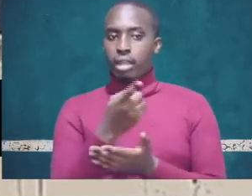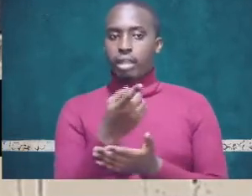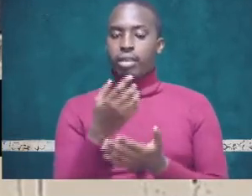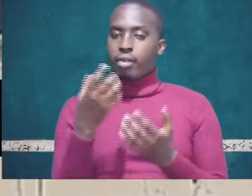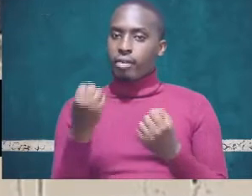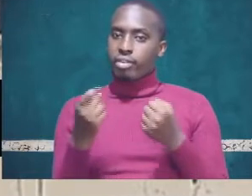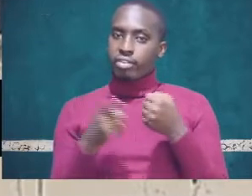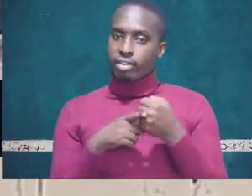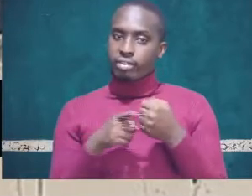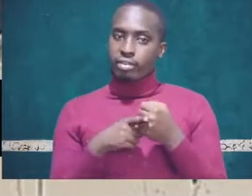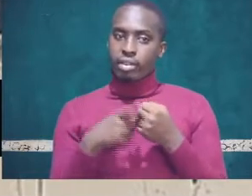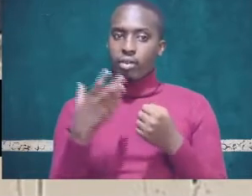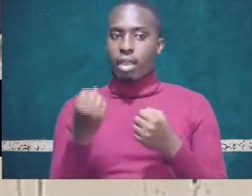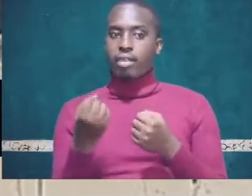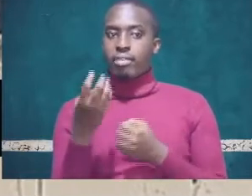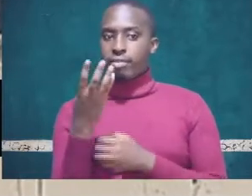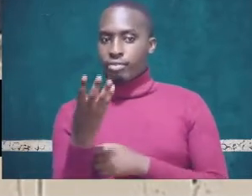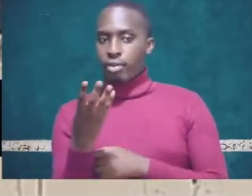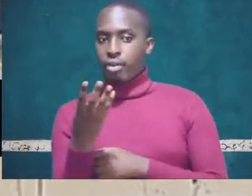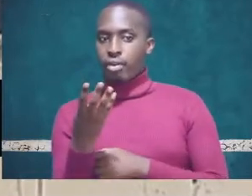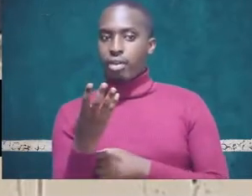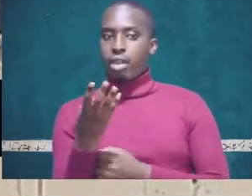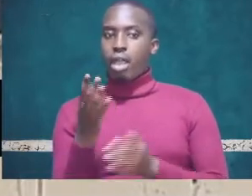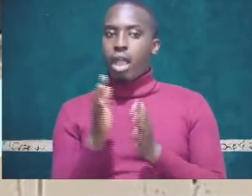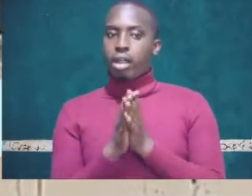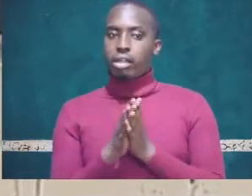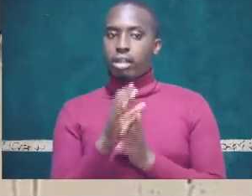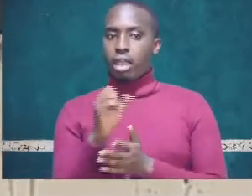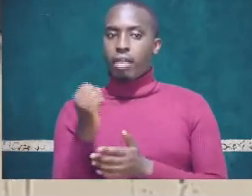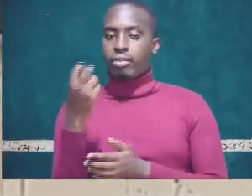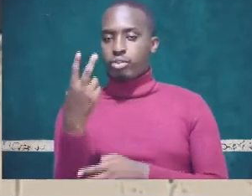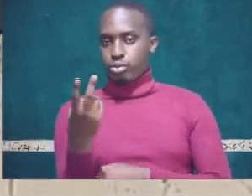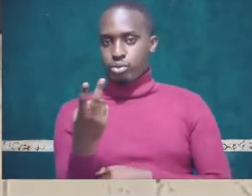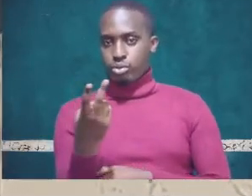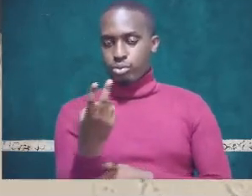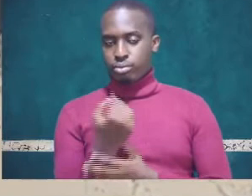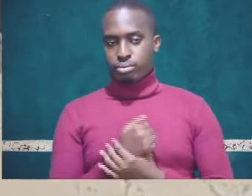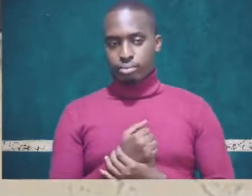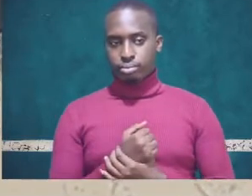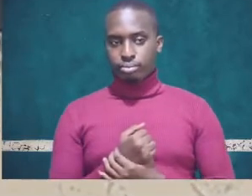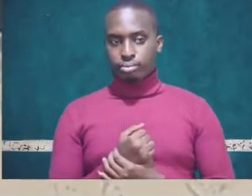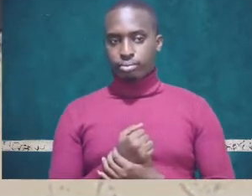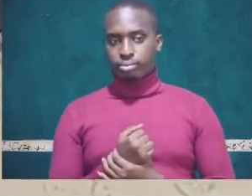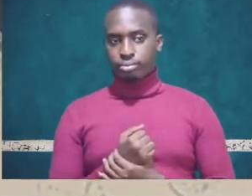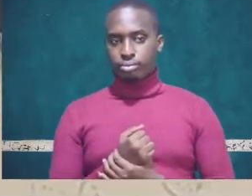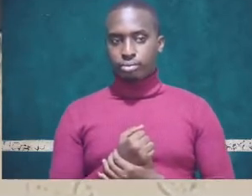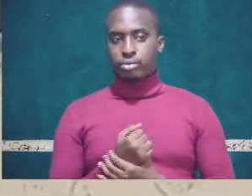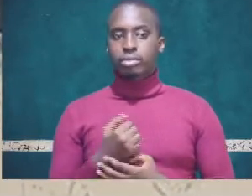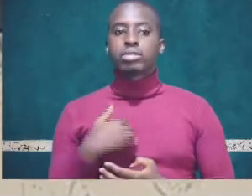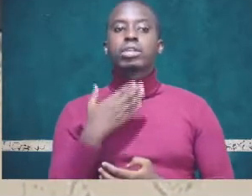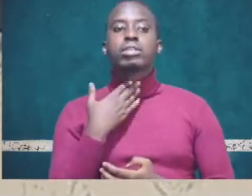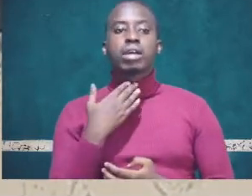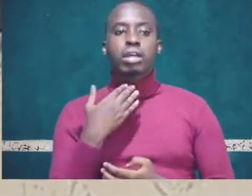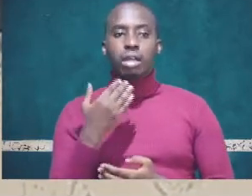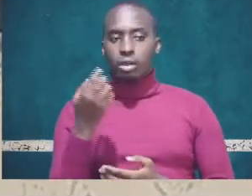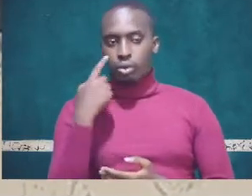we have 6. Here we have maybe 4. Then here we have maybe 2 kilograms. So I want you to analyze